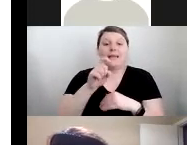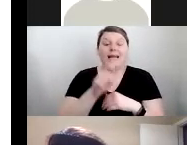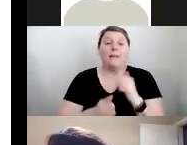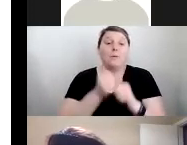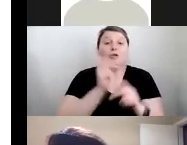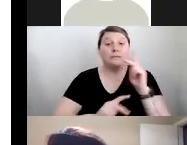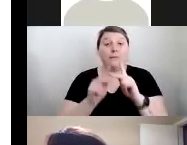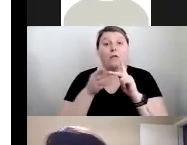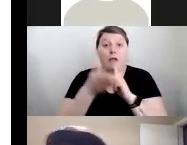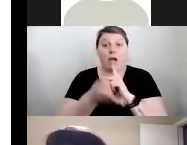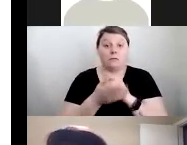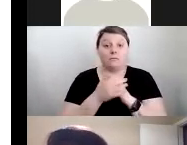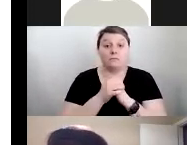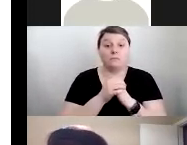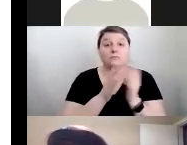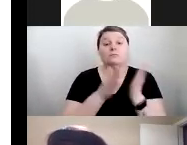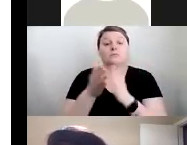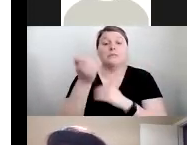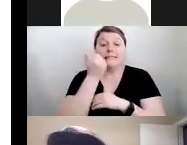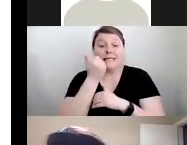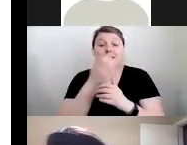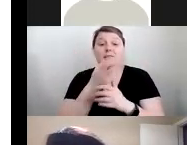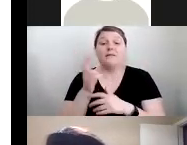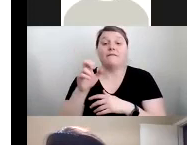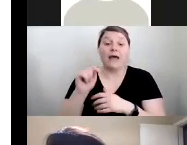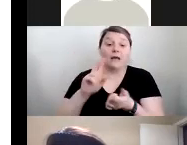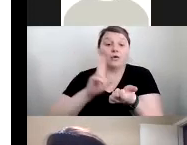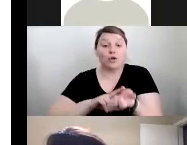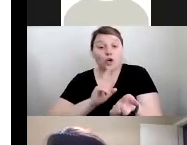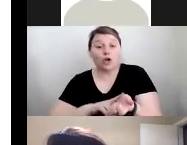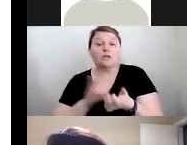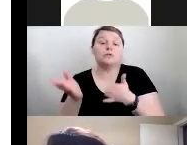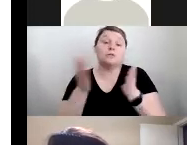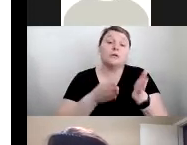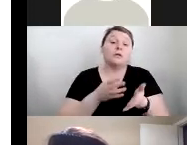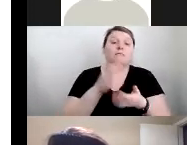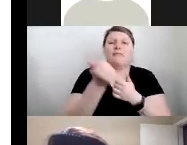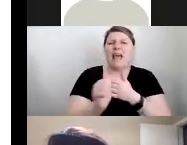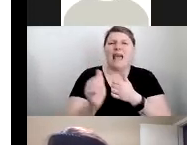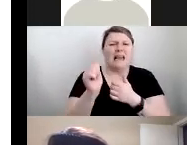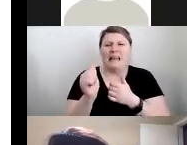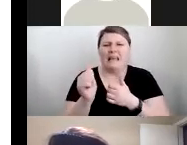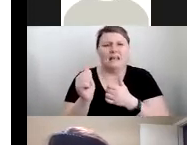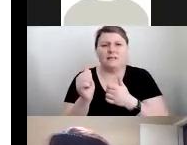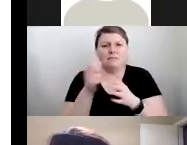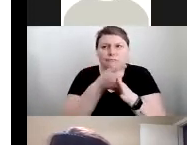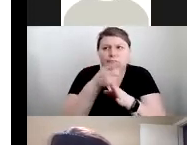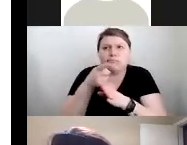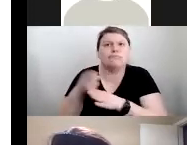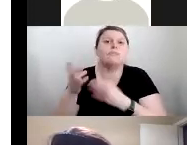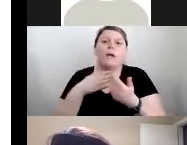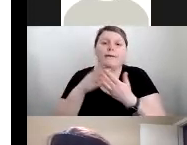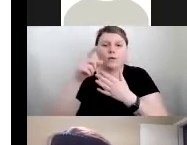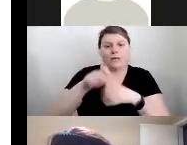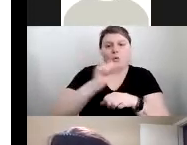in, but also dentists, vets, nurses, pretty much any specialist that you would need to